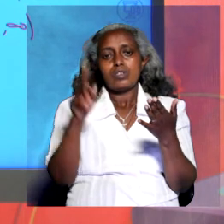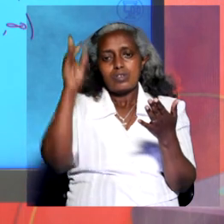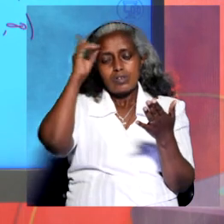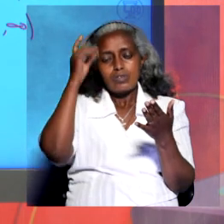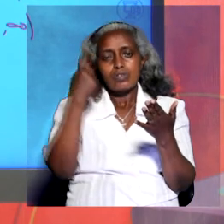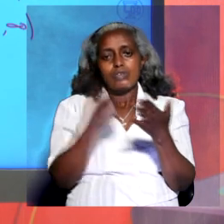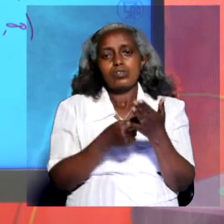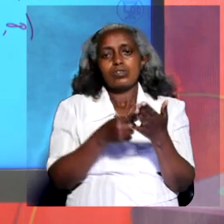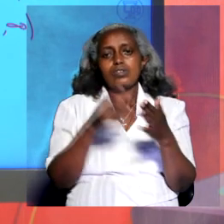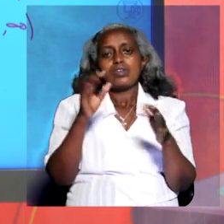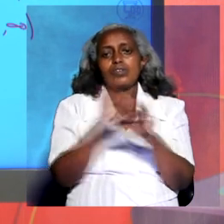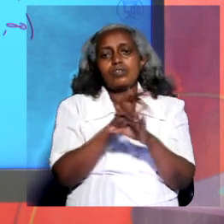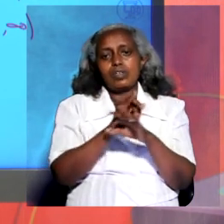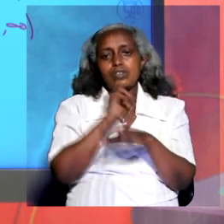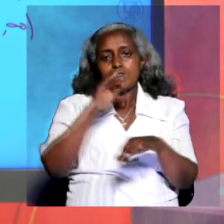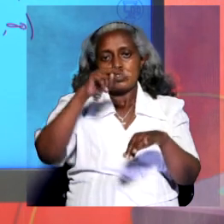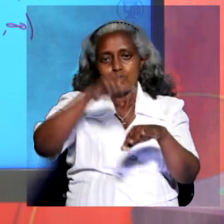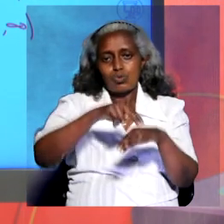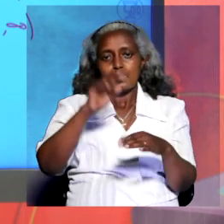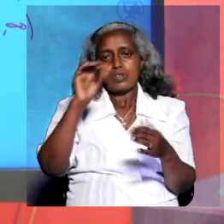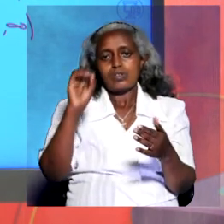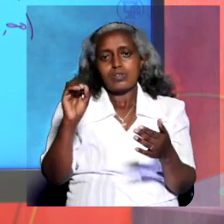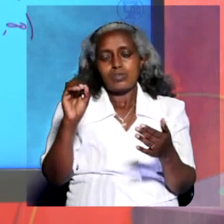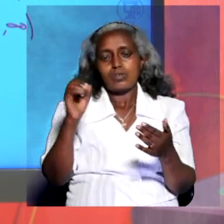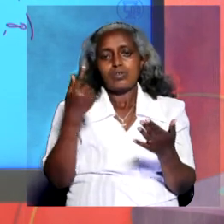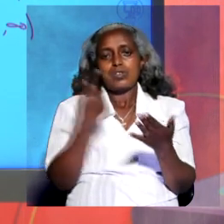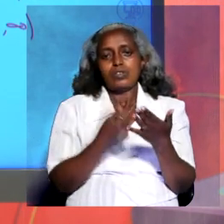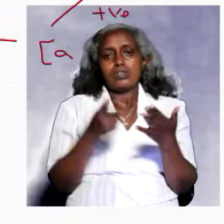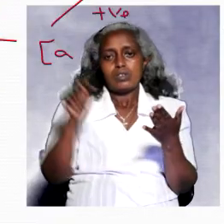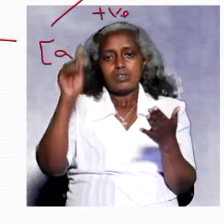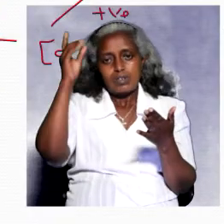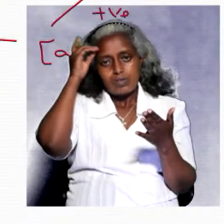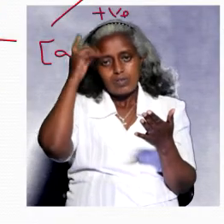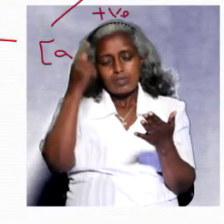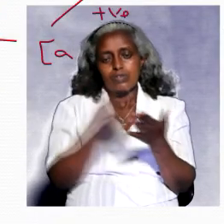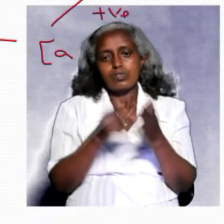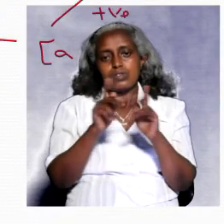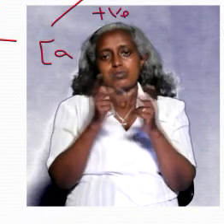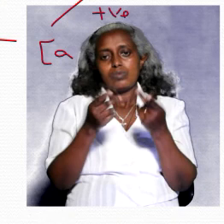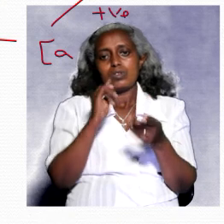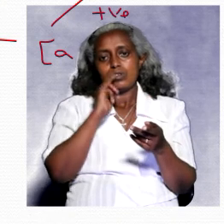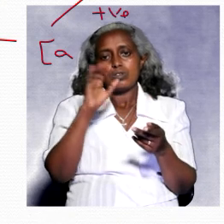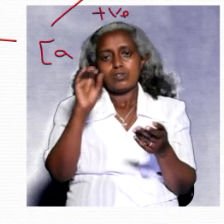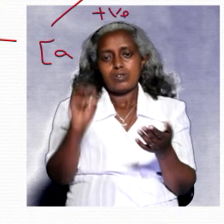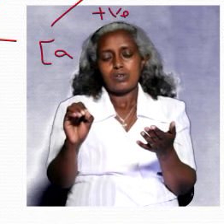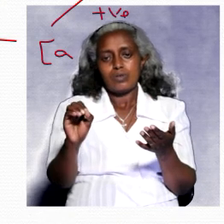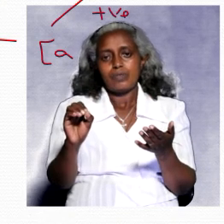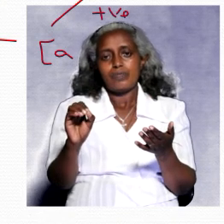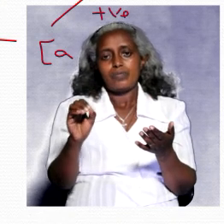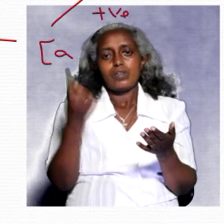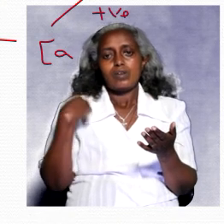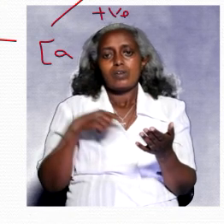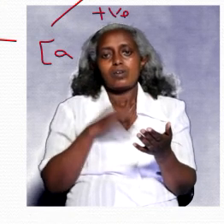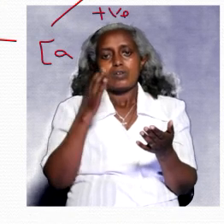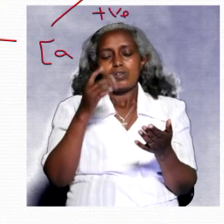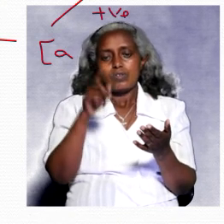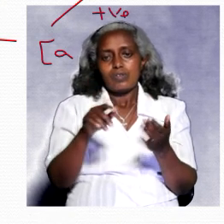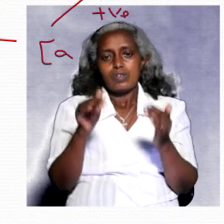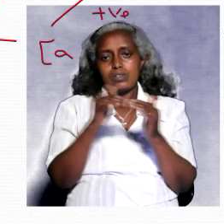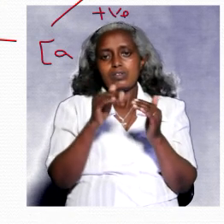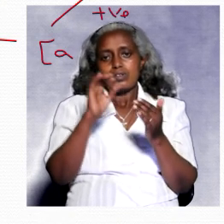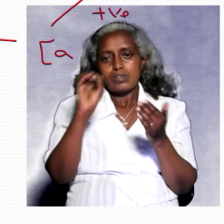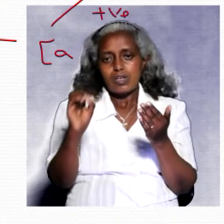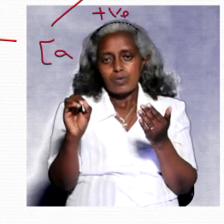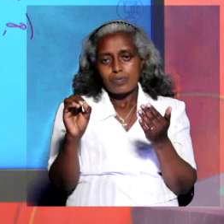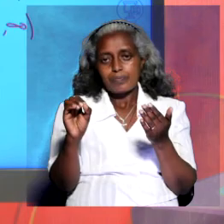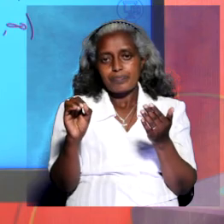of this function is constant, is 0. The derivative of this part will be 0. The derivative of our f of x, it is 0